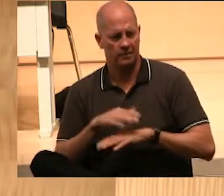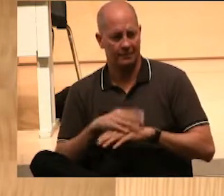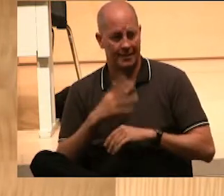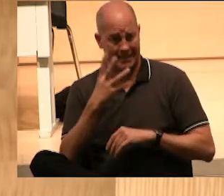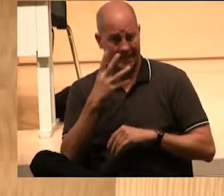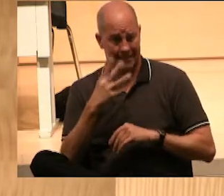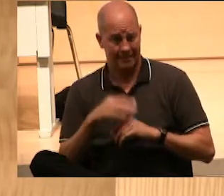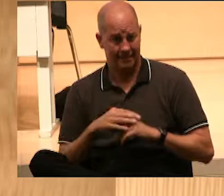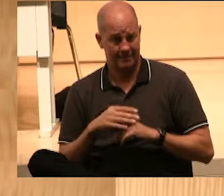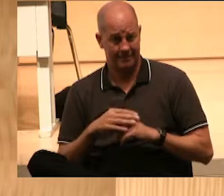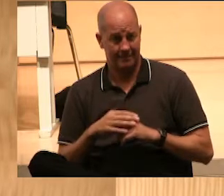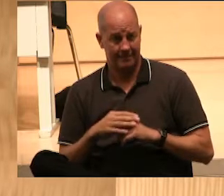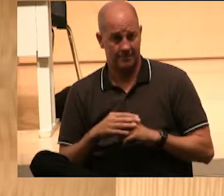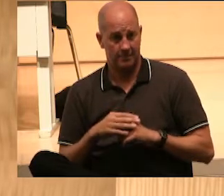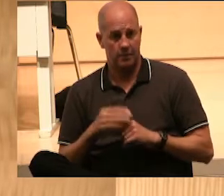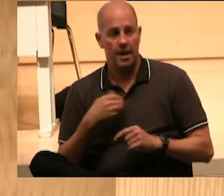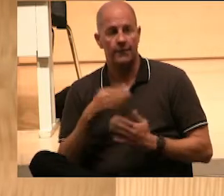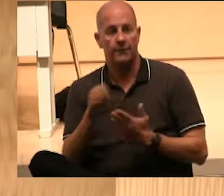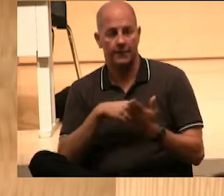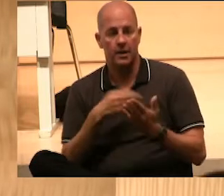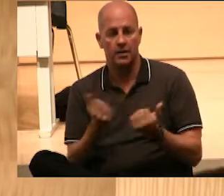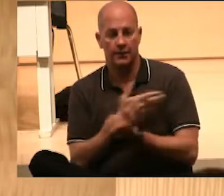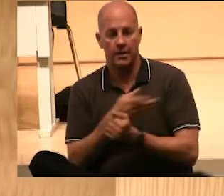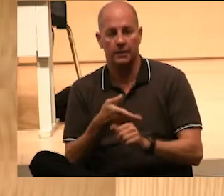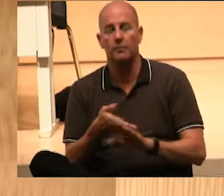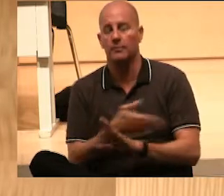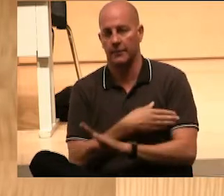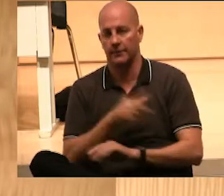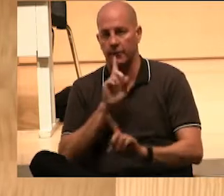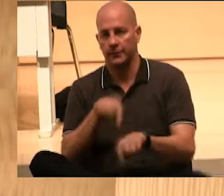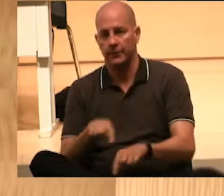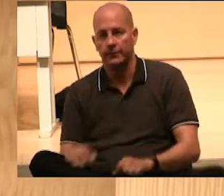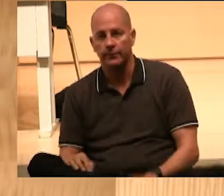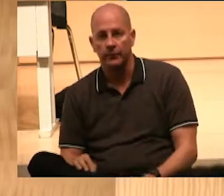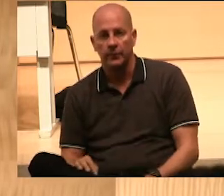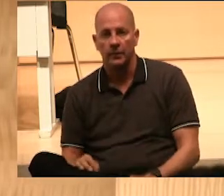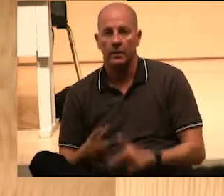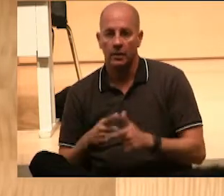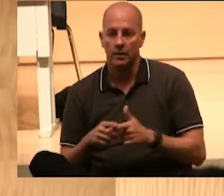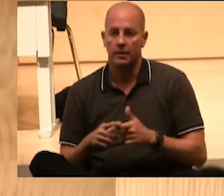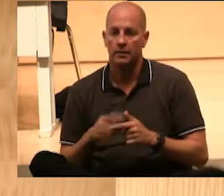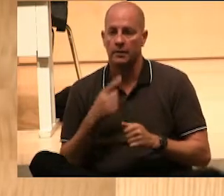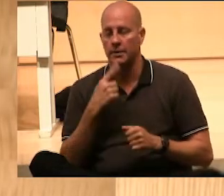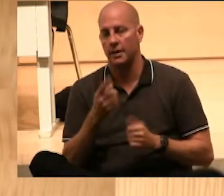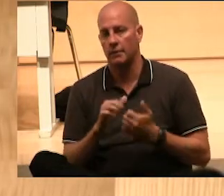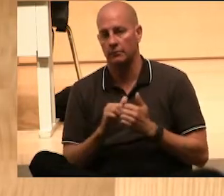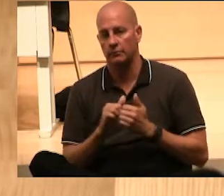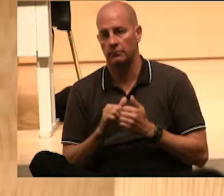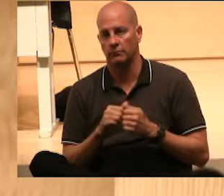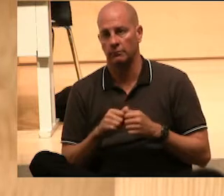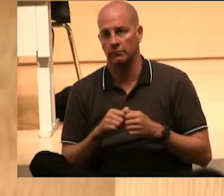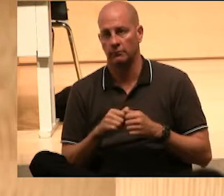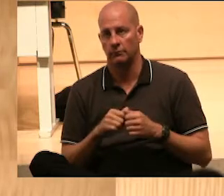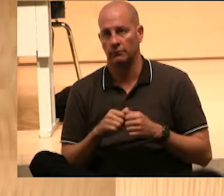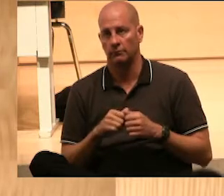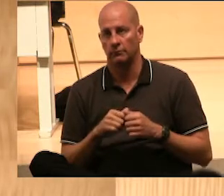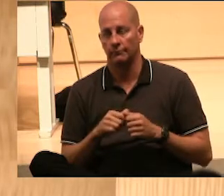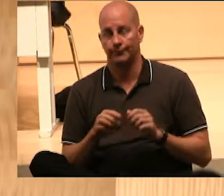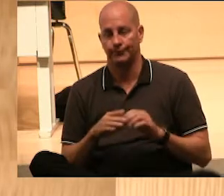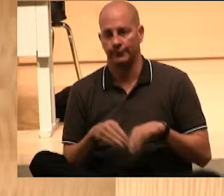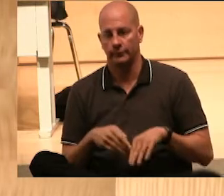if I decompensate, if I lose the ability to make these decisions for myself, this is how I want my treatment to go. This is what I would like to see